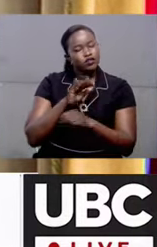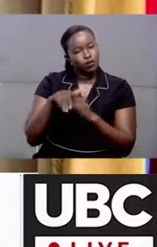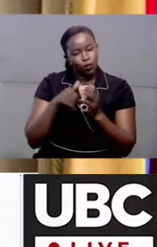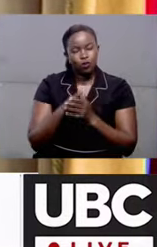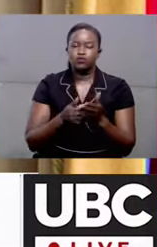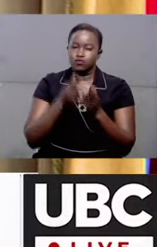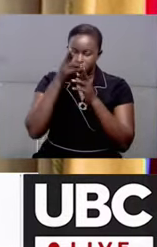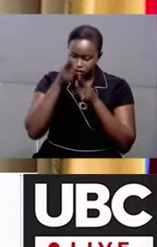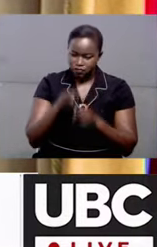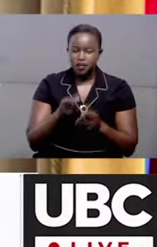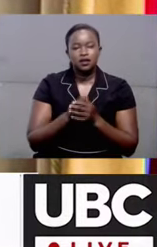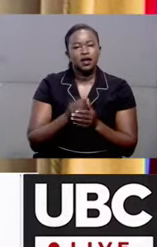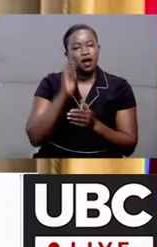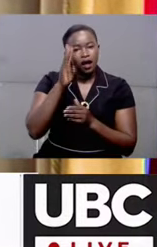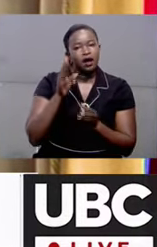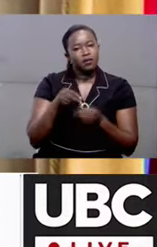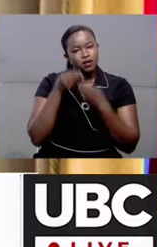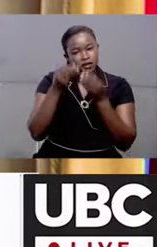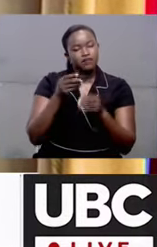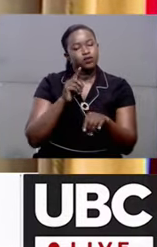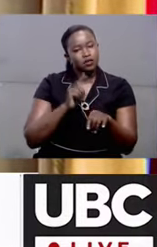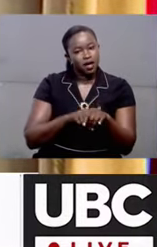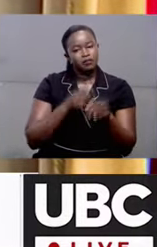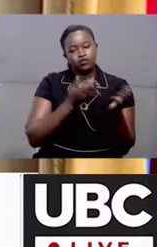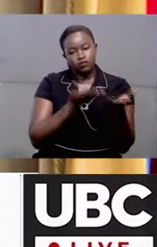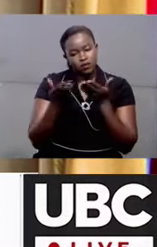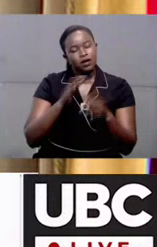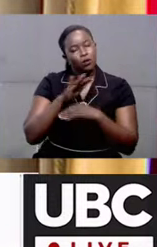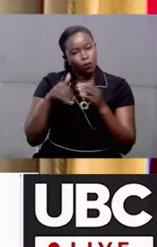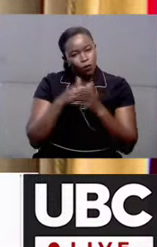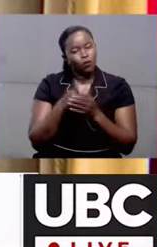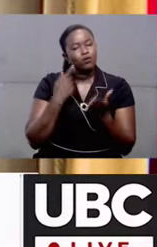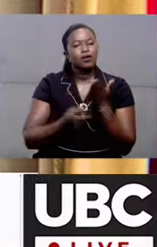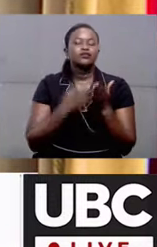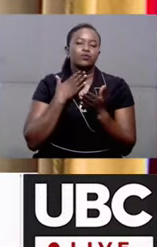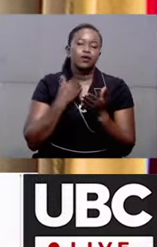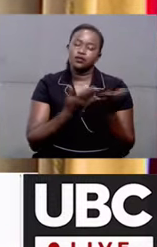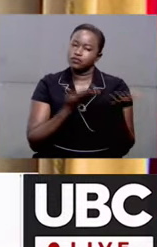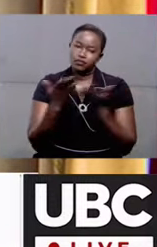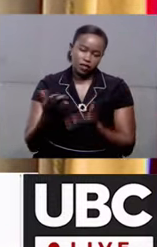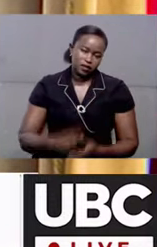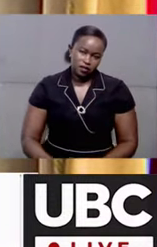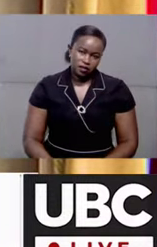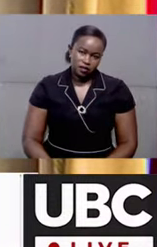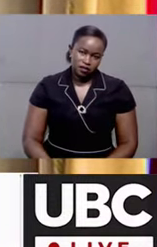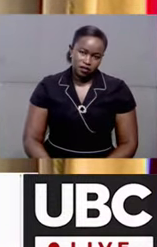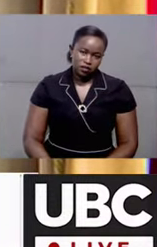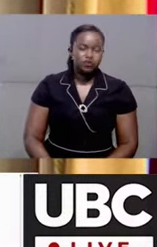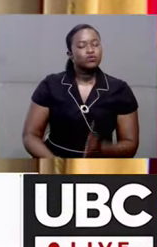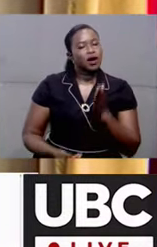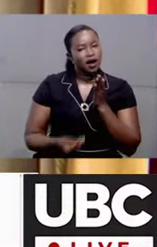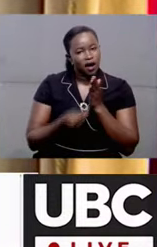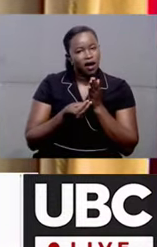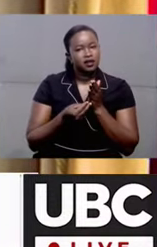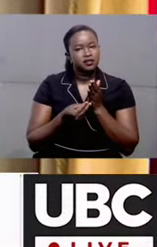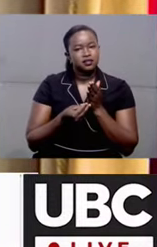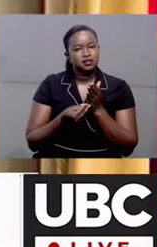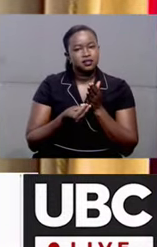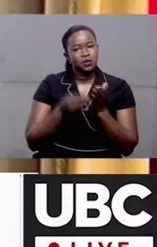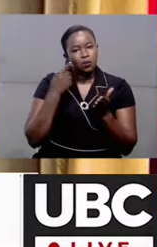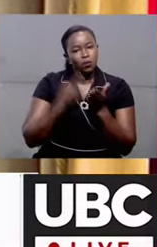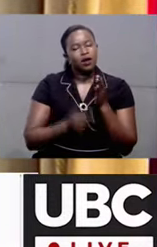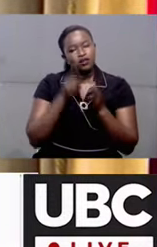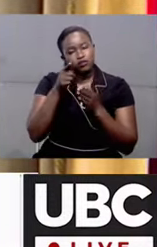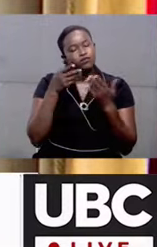I am going to give you time to raise all what you want to raise. To add all what you've already